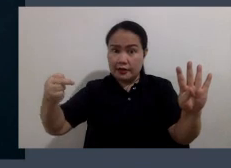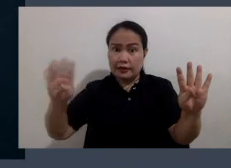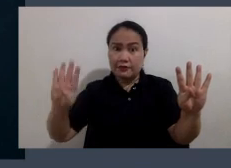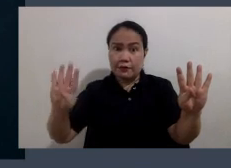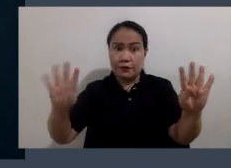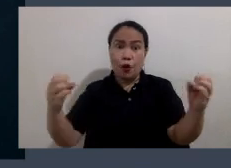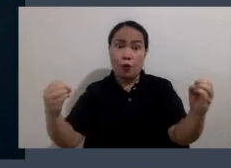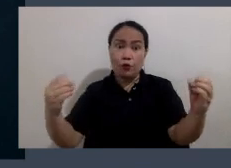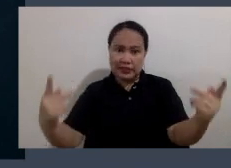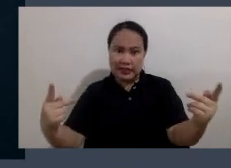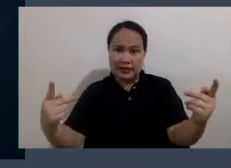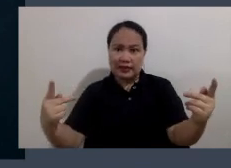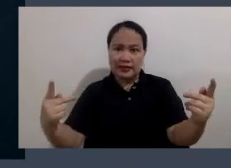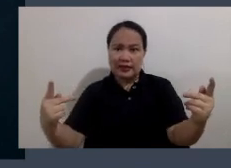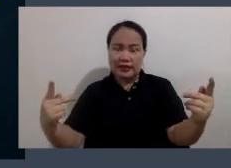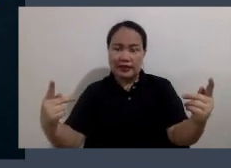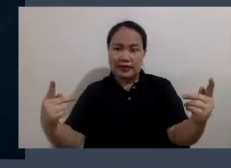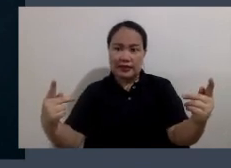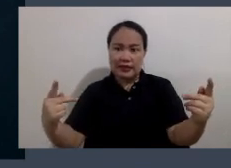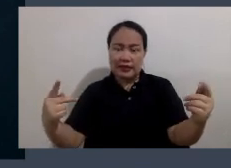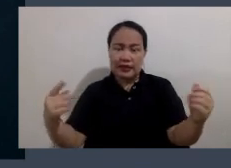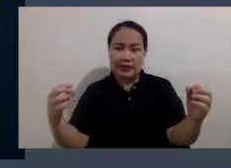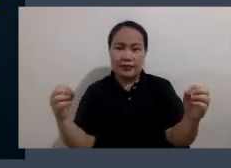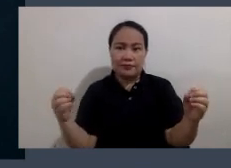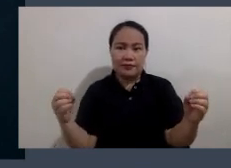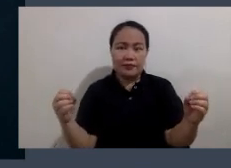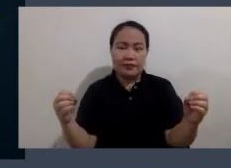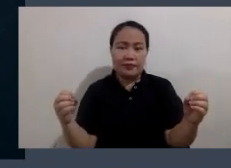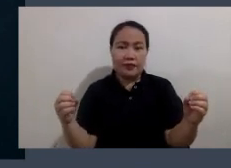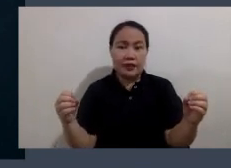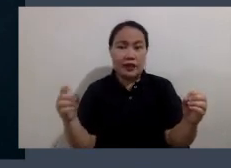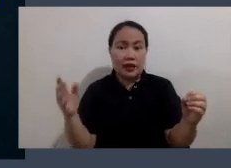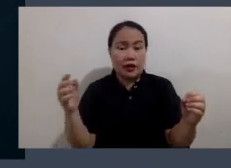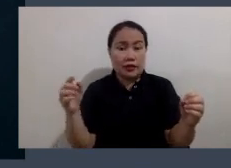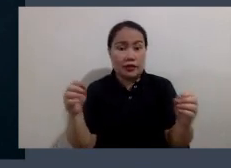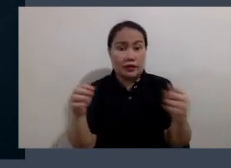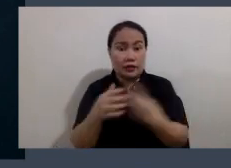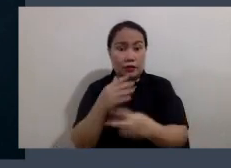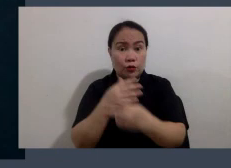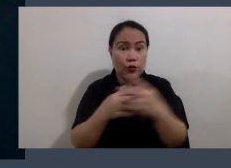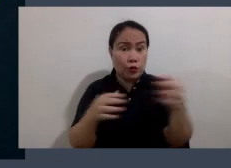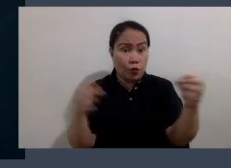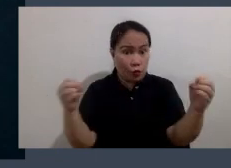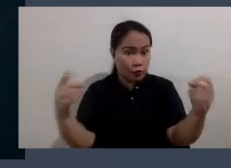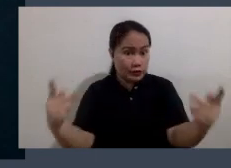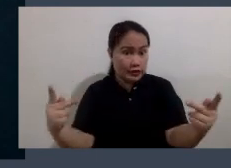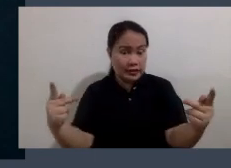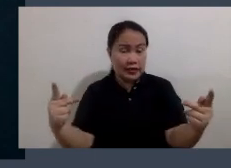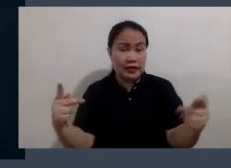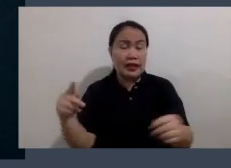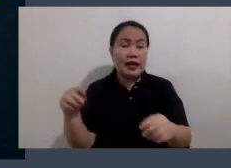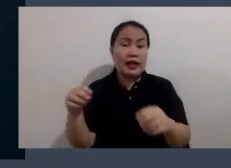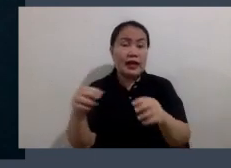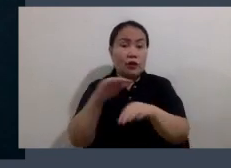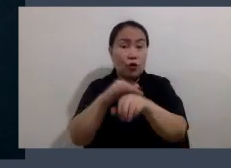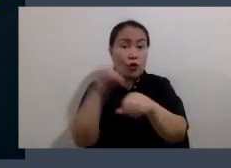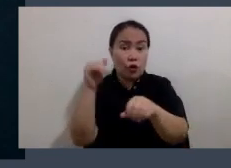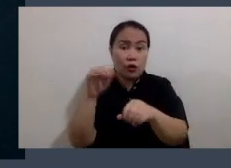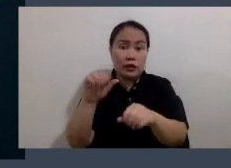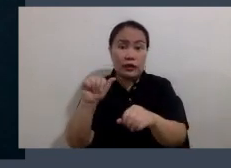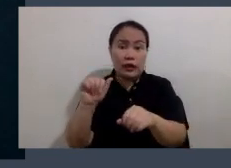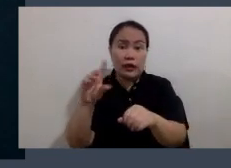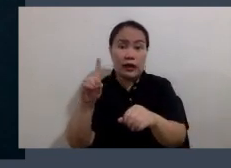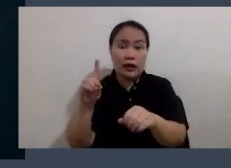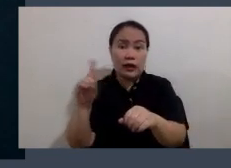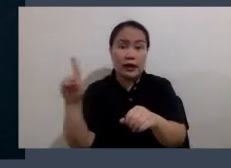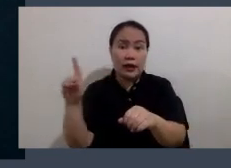simply, etong opposite na to, ito rin yung tinatawag nating additive inverse. So, pag sinabi nating opposite,